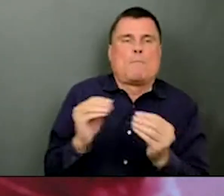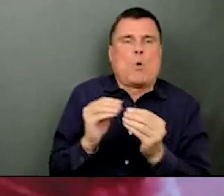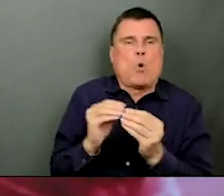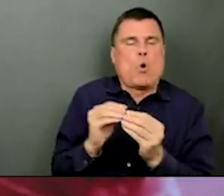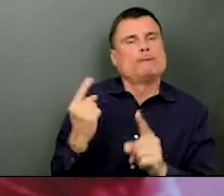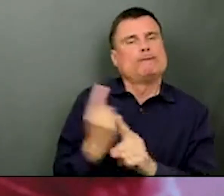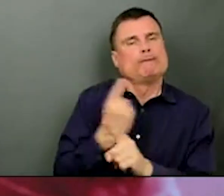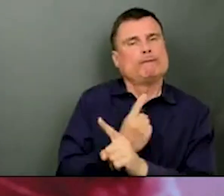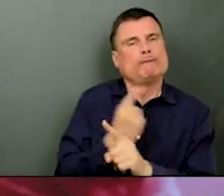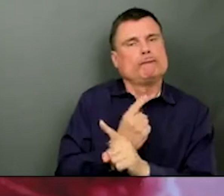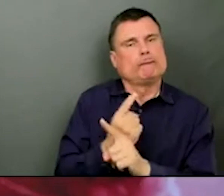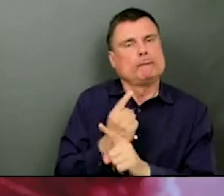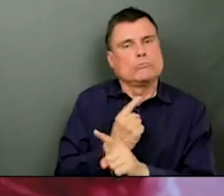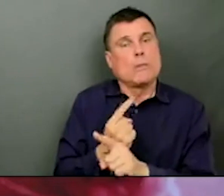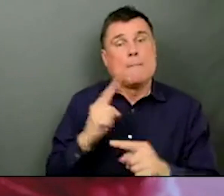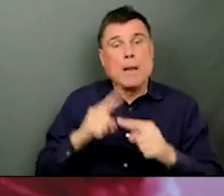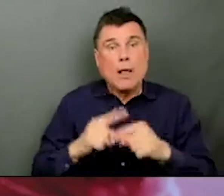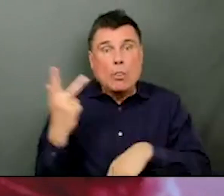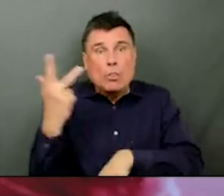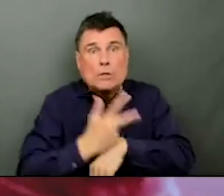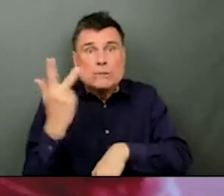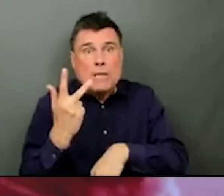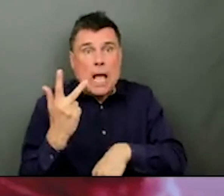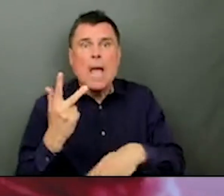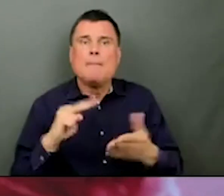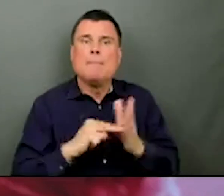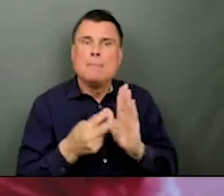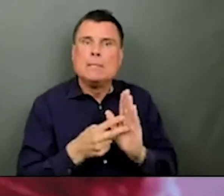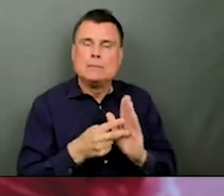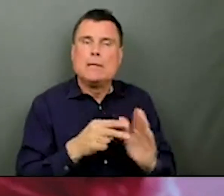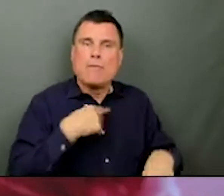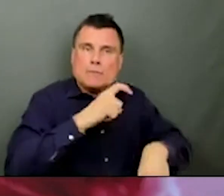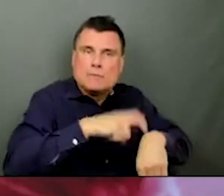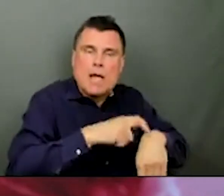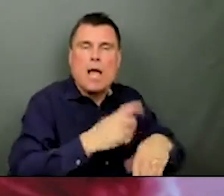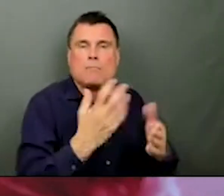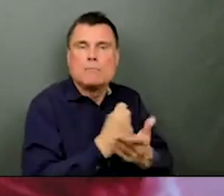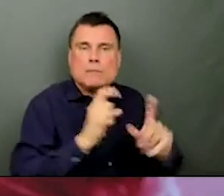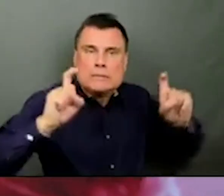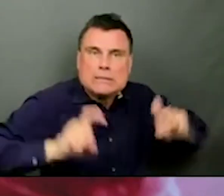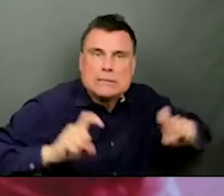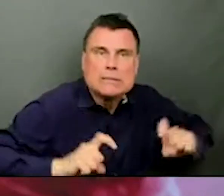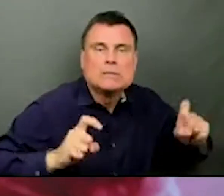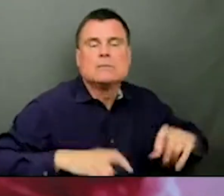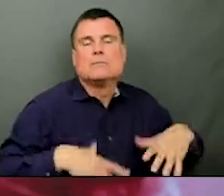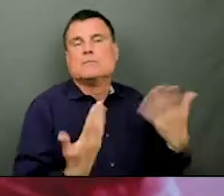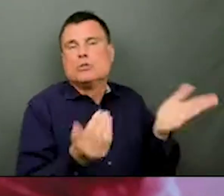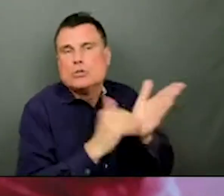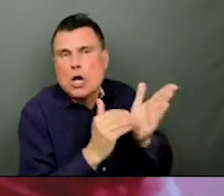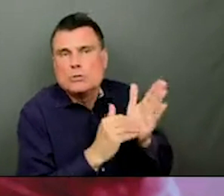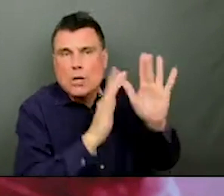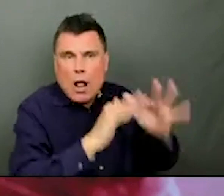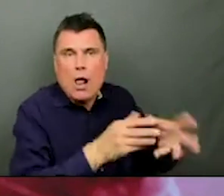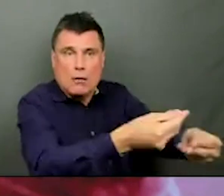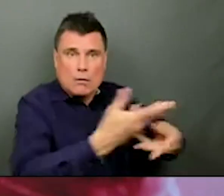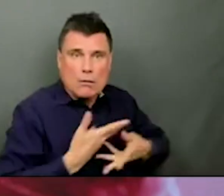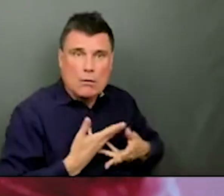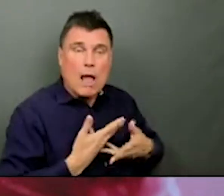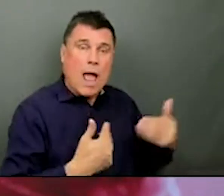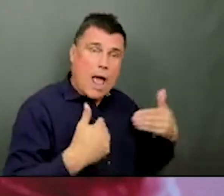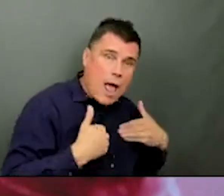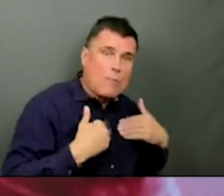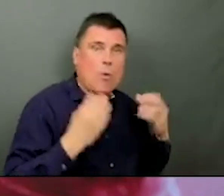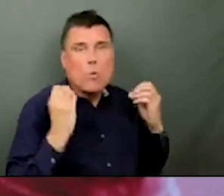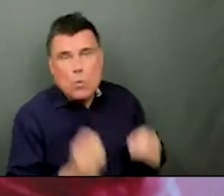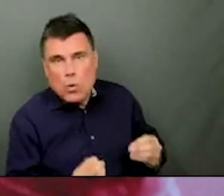a test done, to get a result from that test, and then to make choices about what the individual does from that point on, accessing any number of